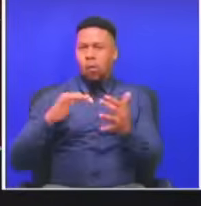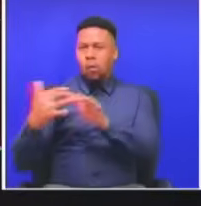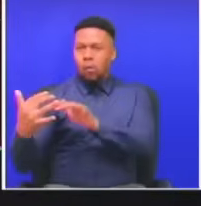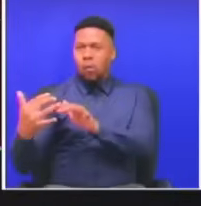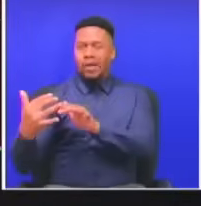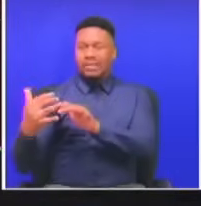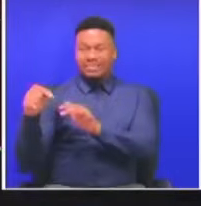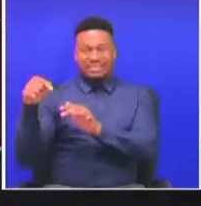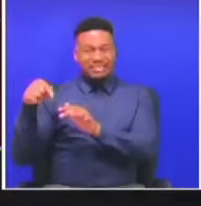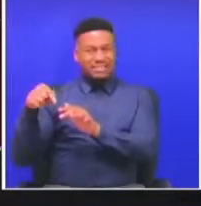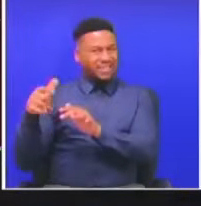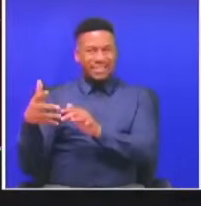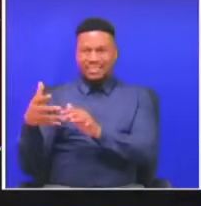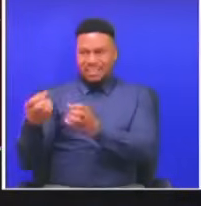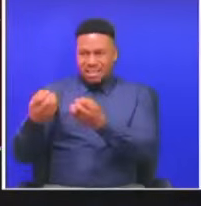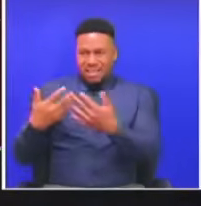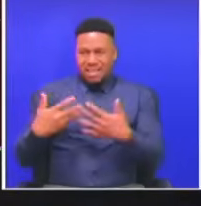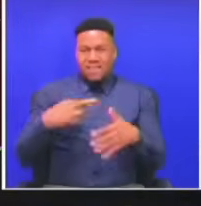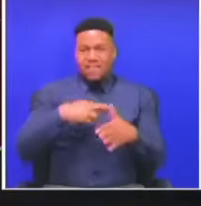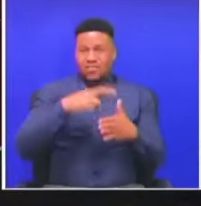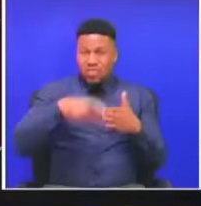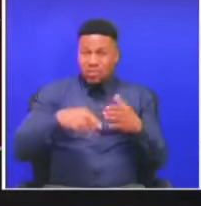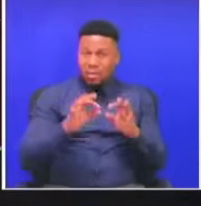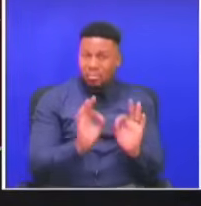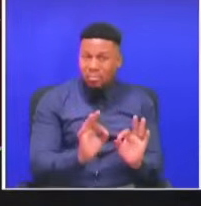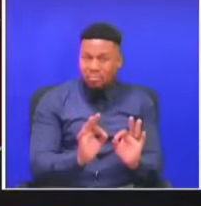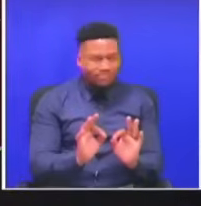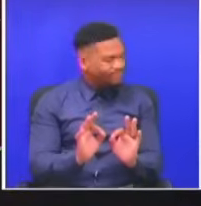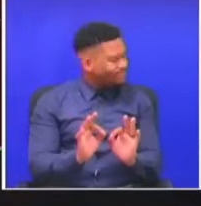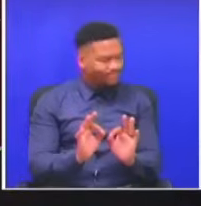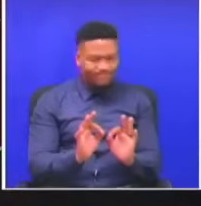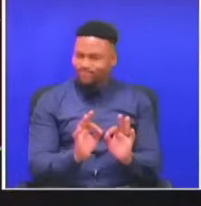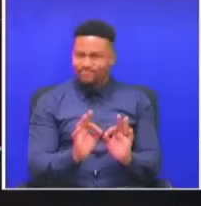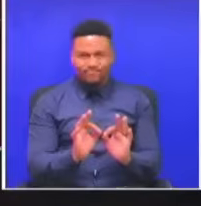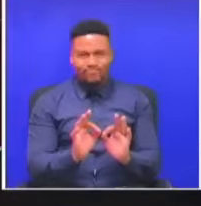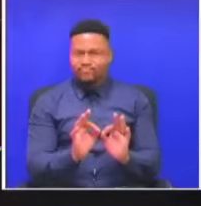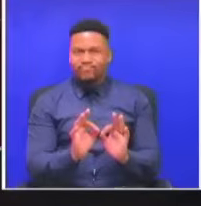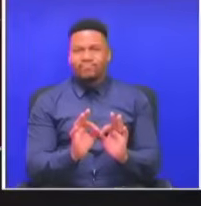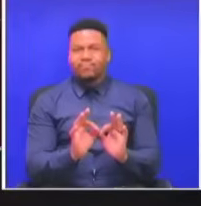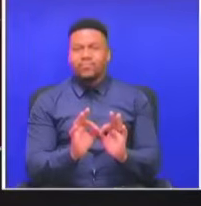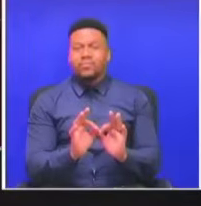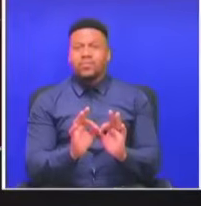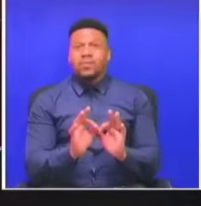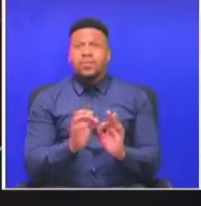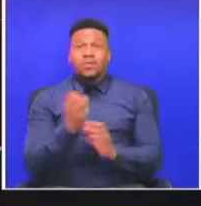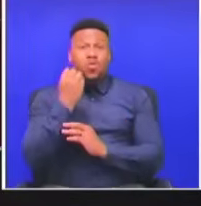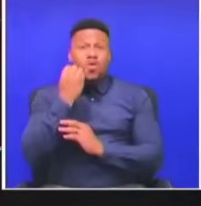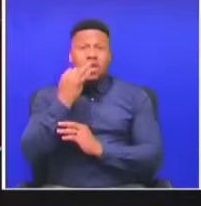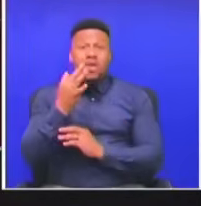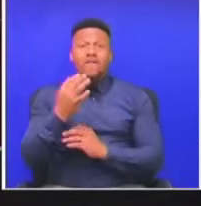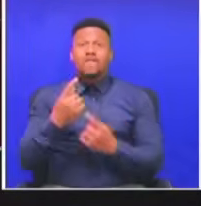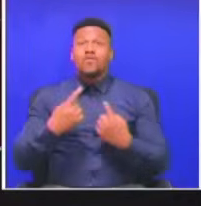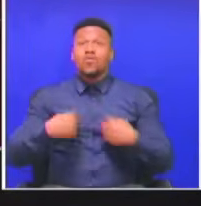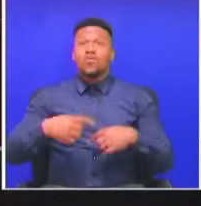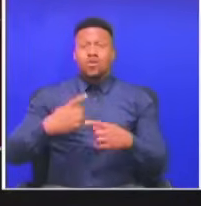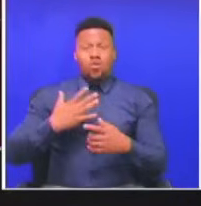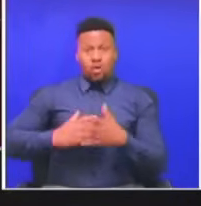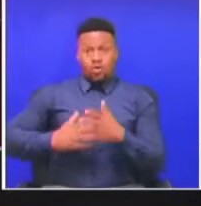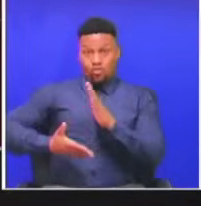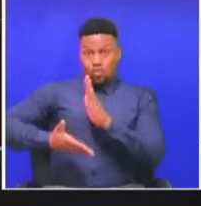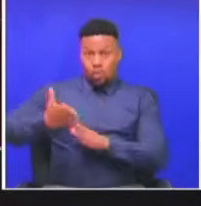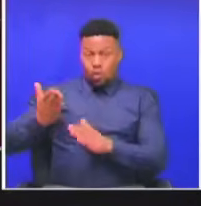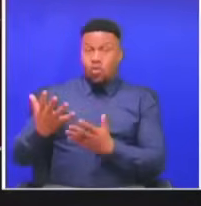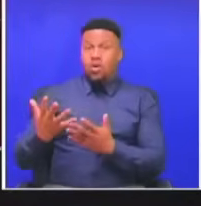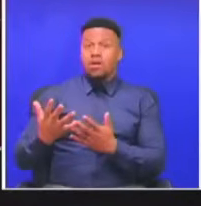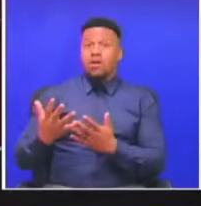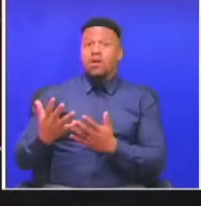yield the results that we want. So if one wants to play to the gallery, one